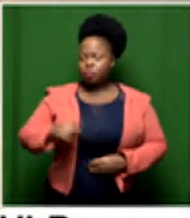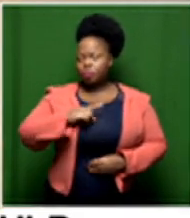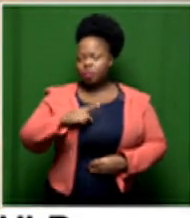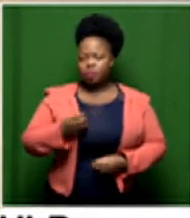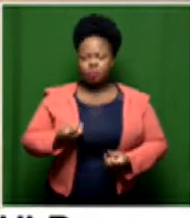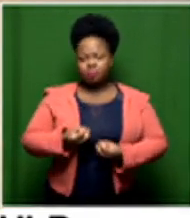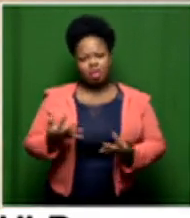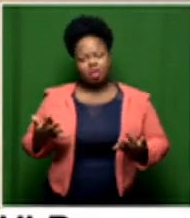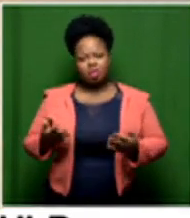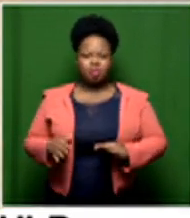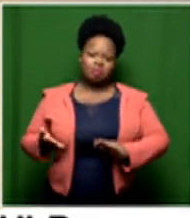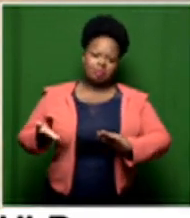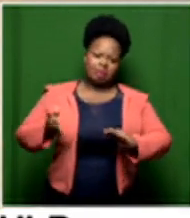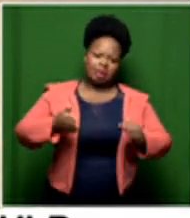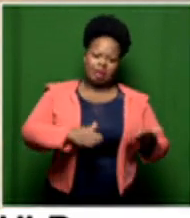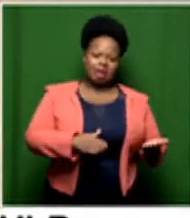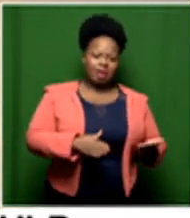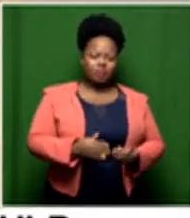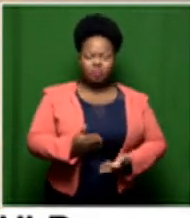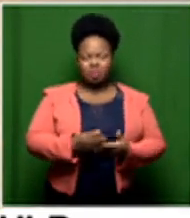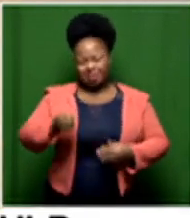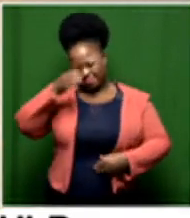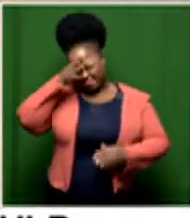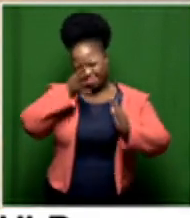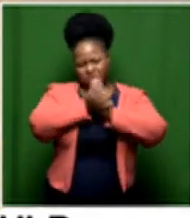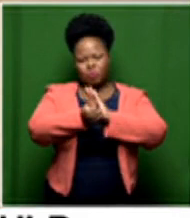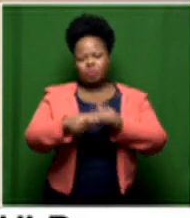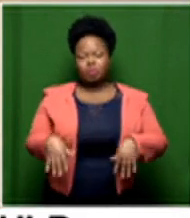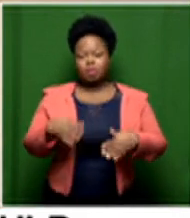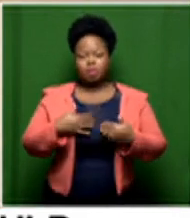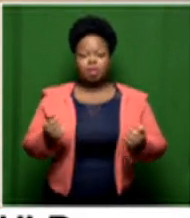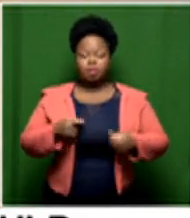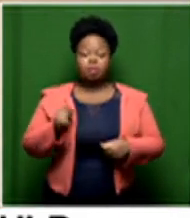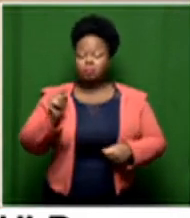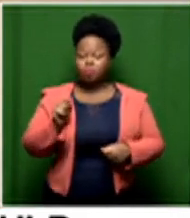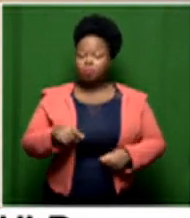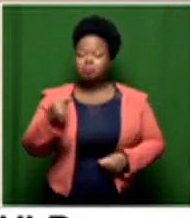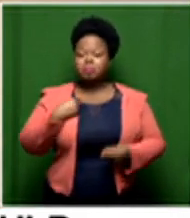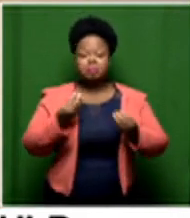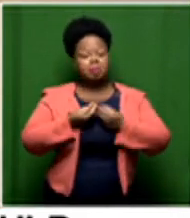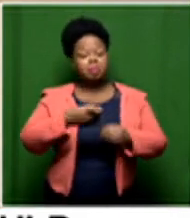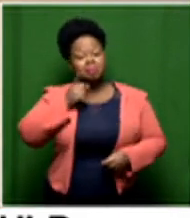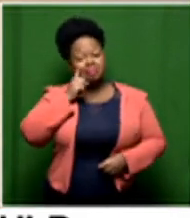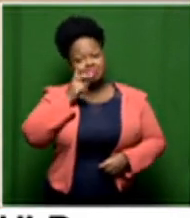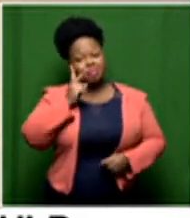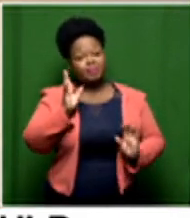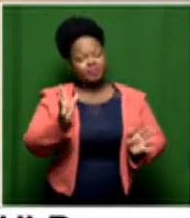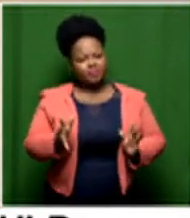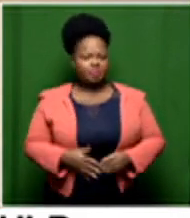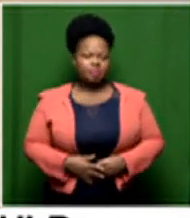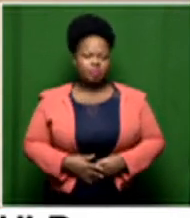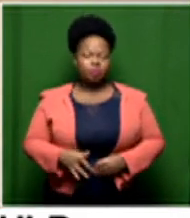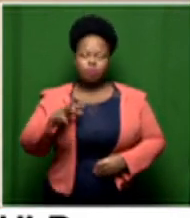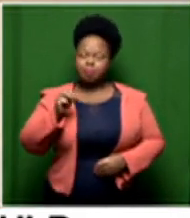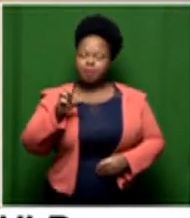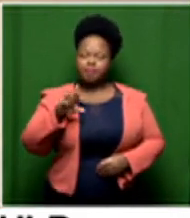lost a generation of expertise in our health system. It's something I've been following quite closely through